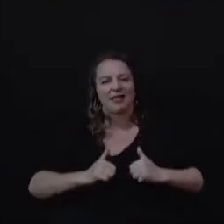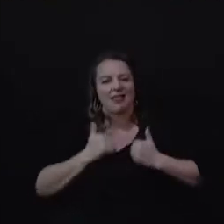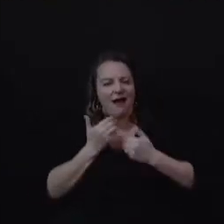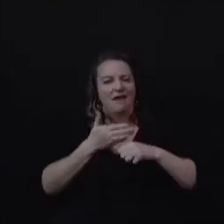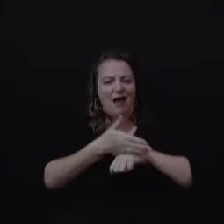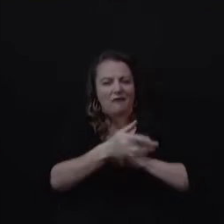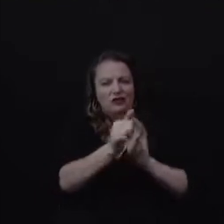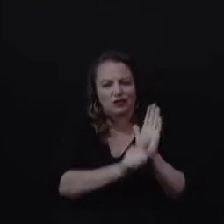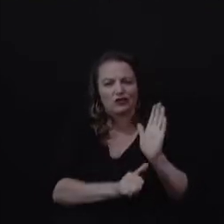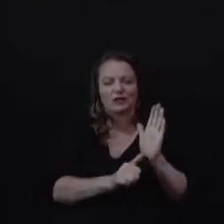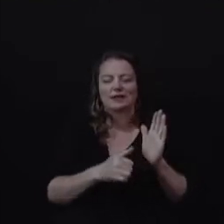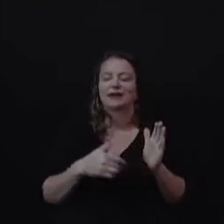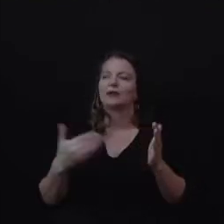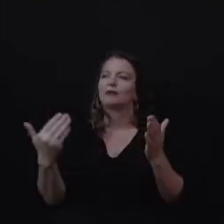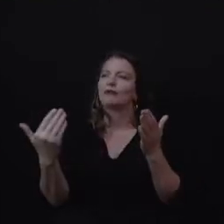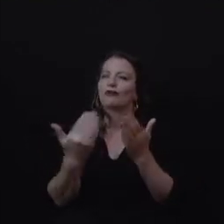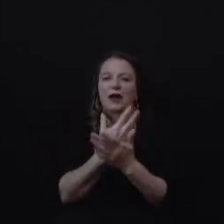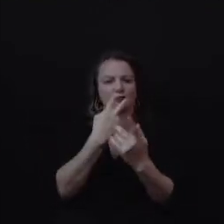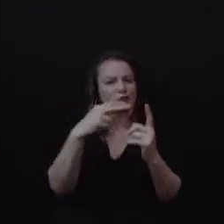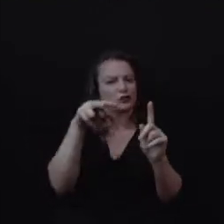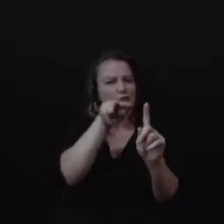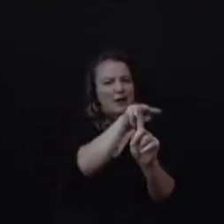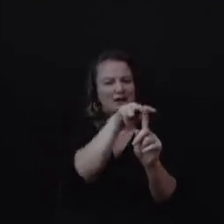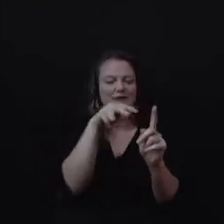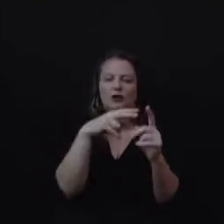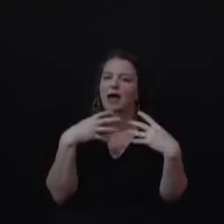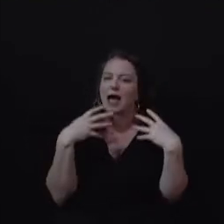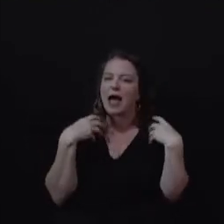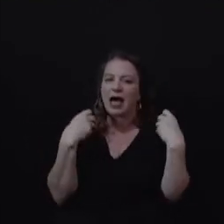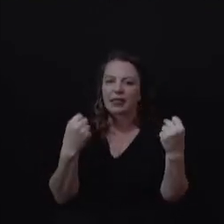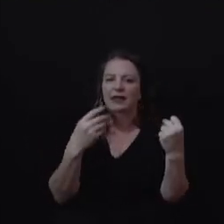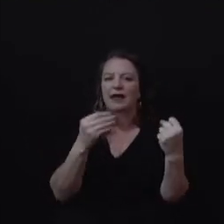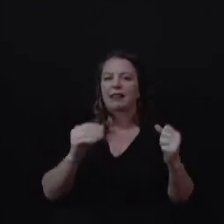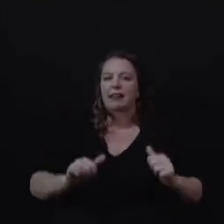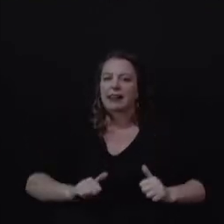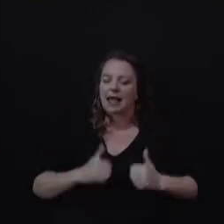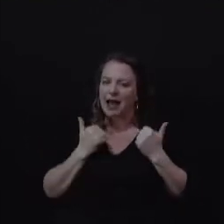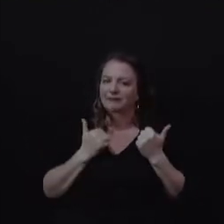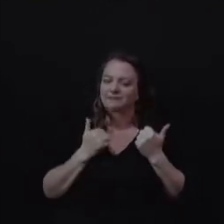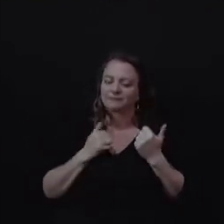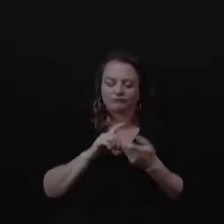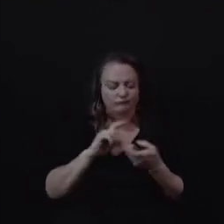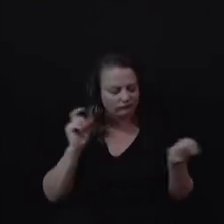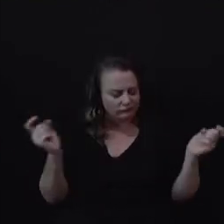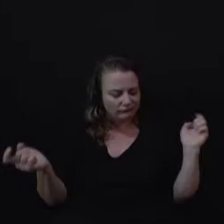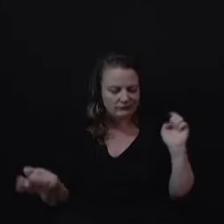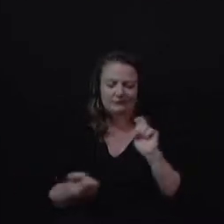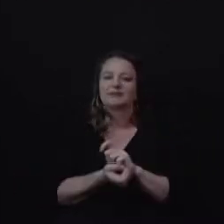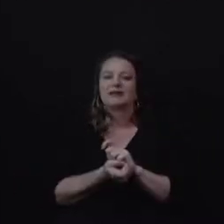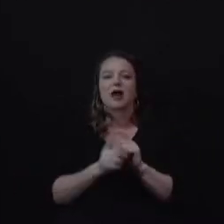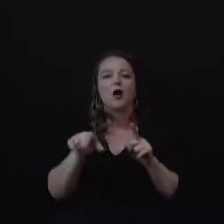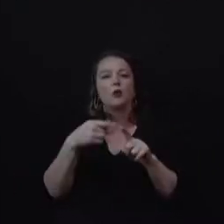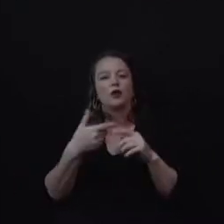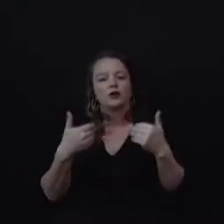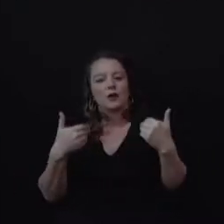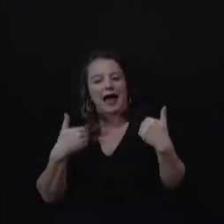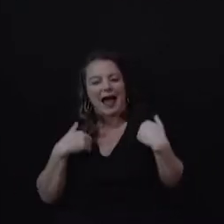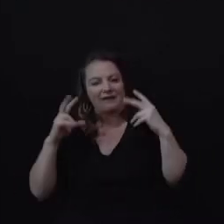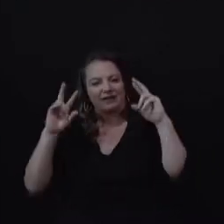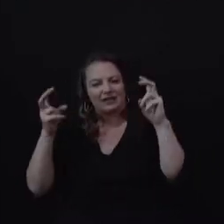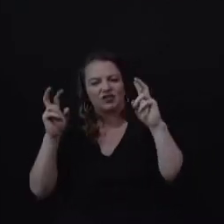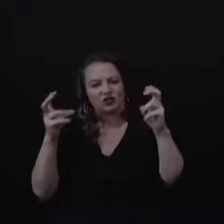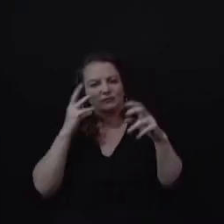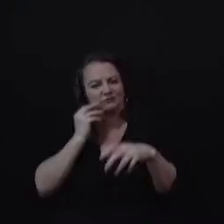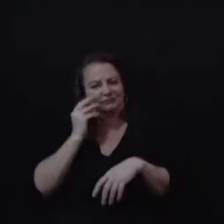a fresh perspective on health and life. When you have issues,